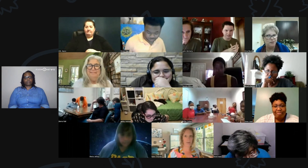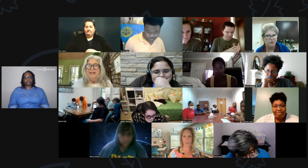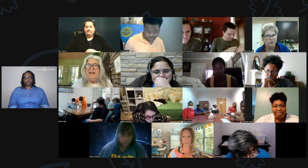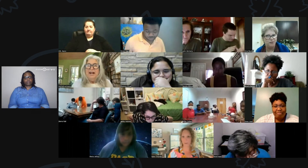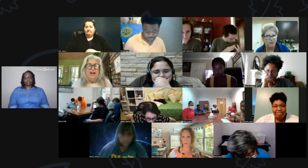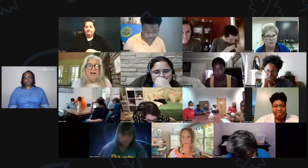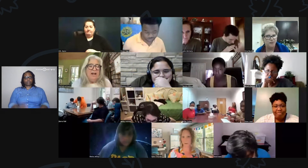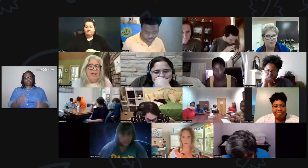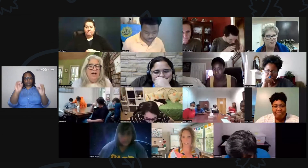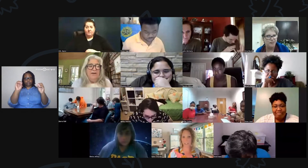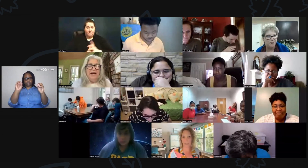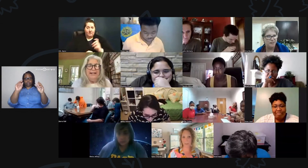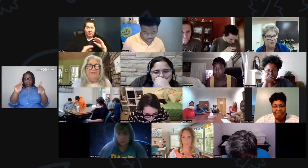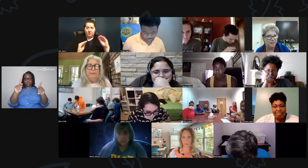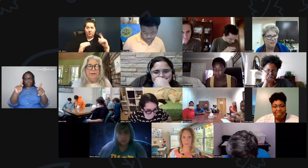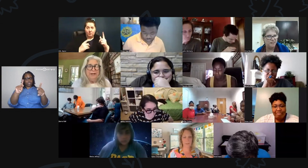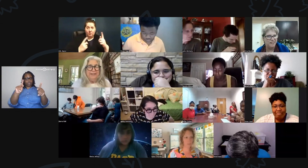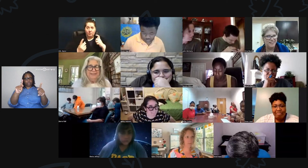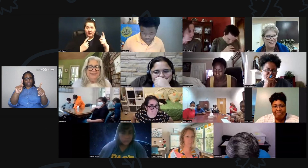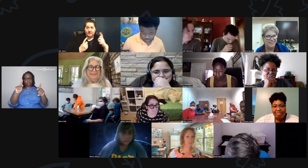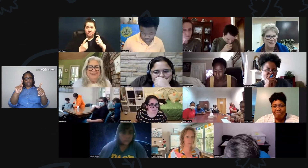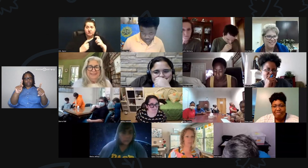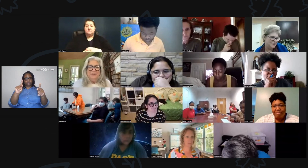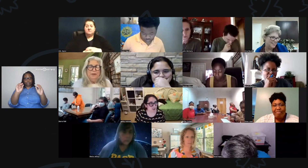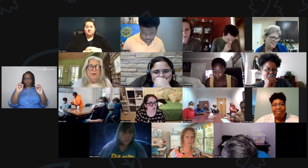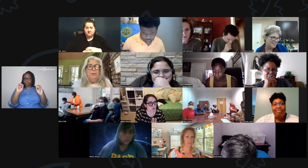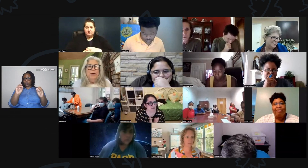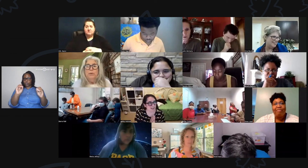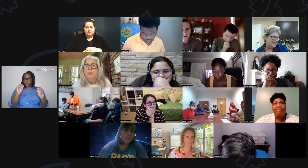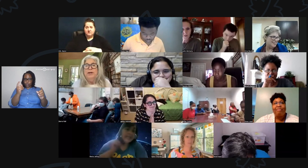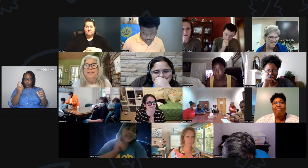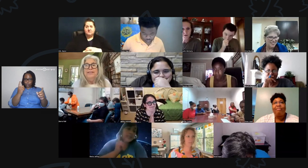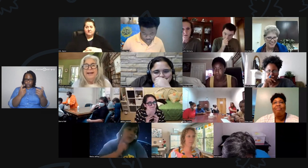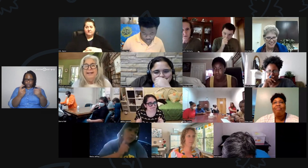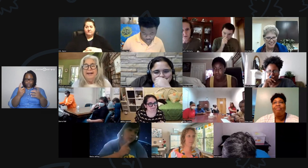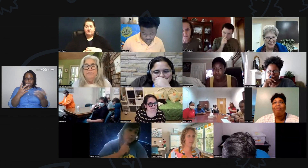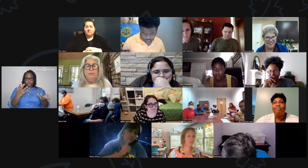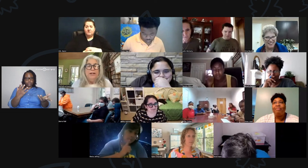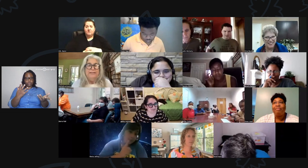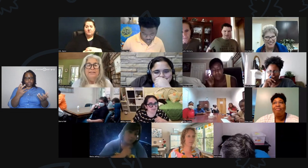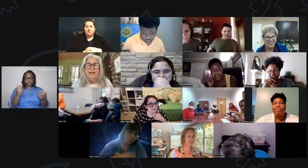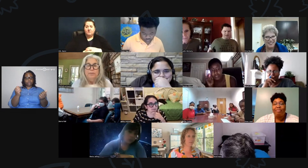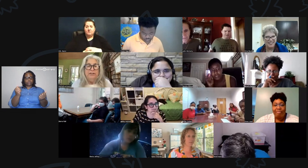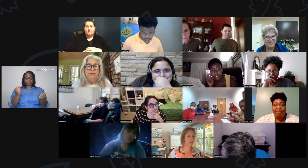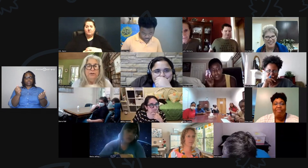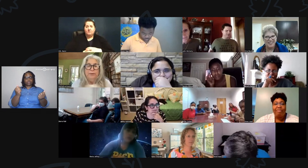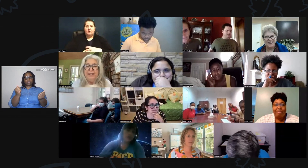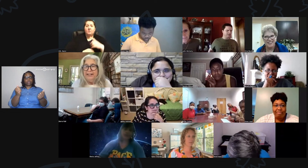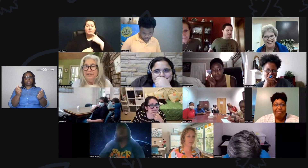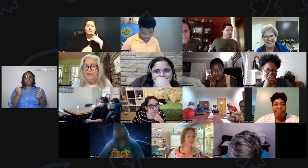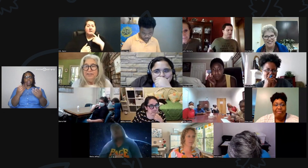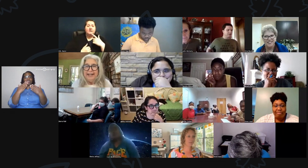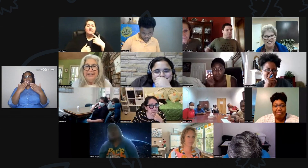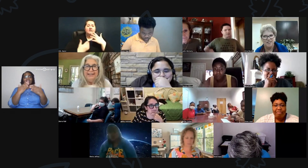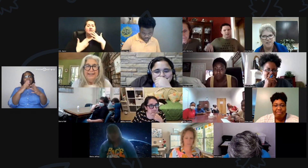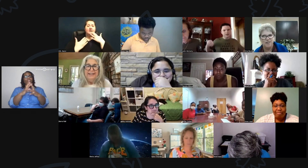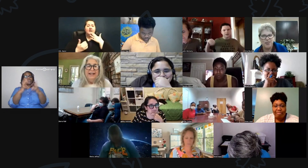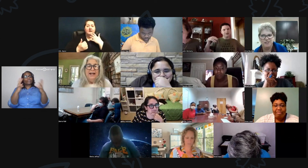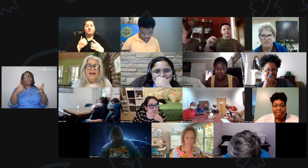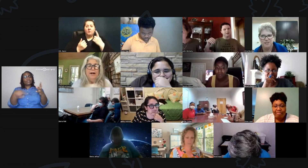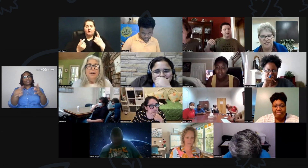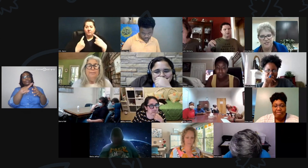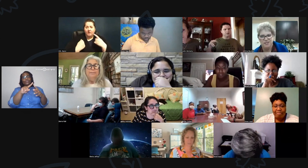okay, well, so no other questions? All right, everyone. Well, we want to Please thank register. everyone so much for being here today.